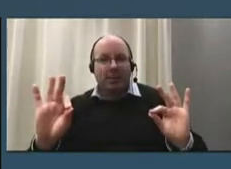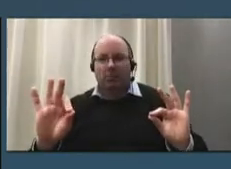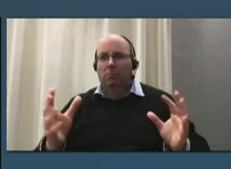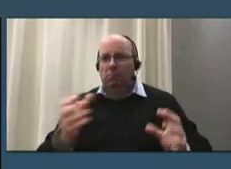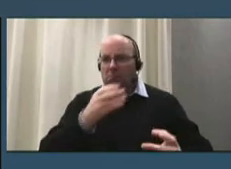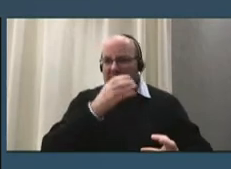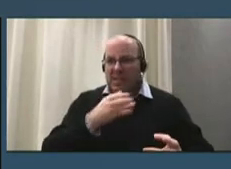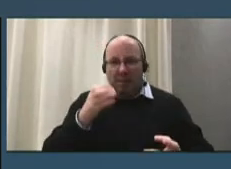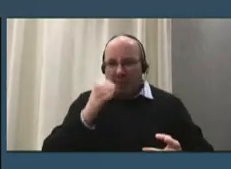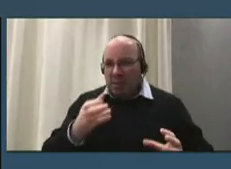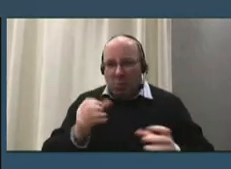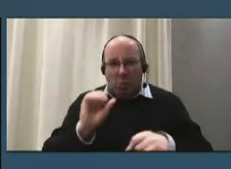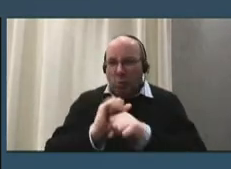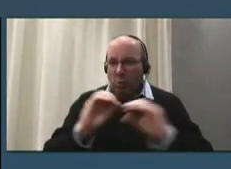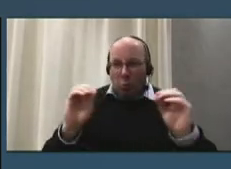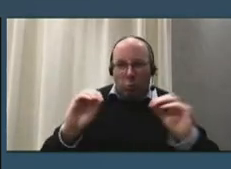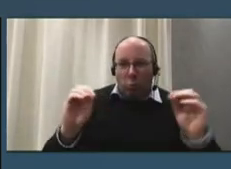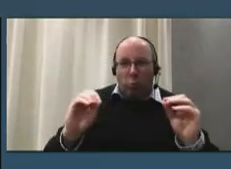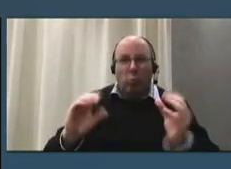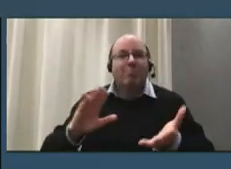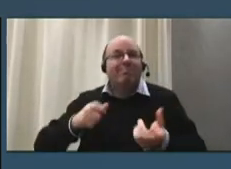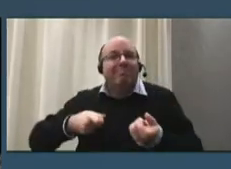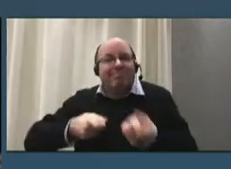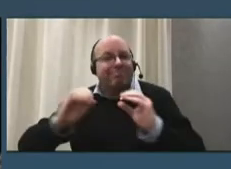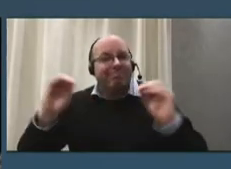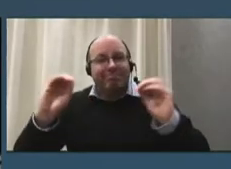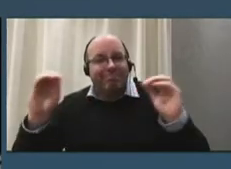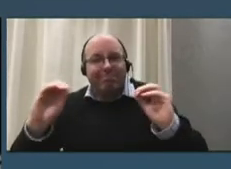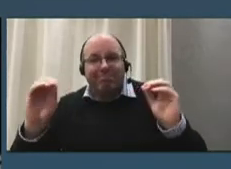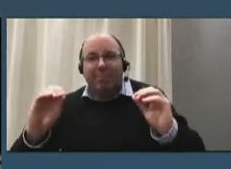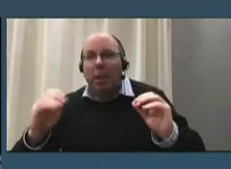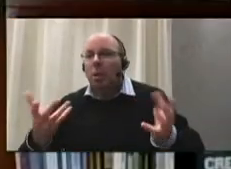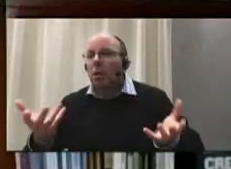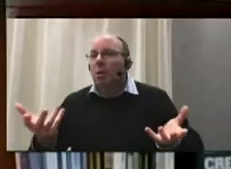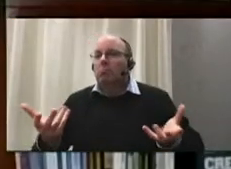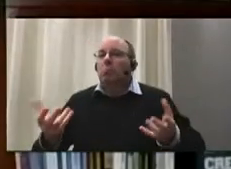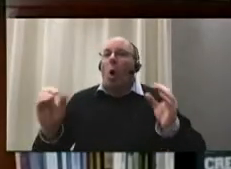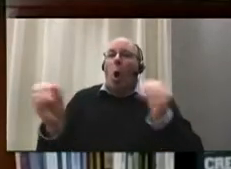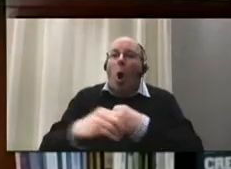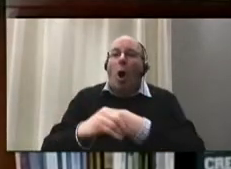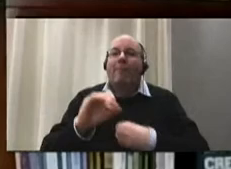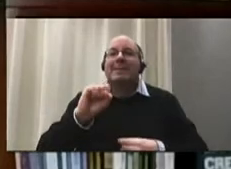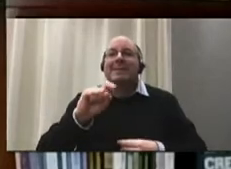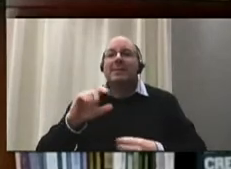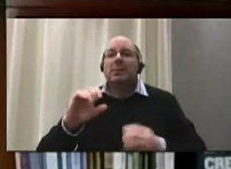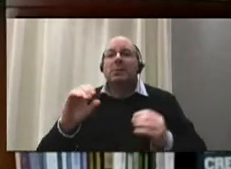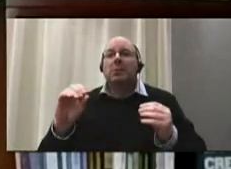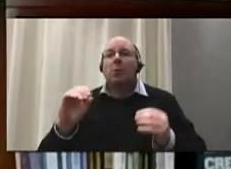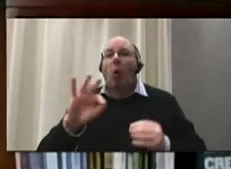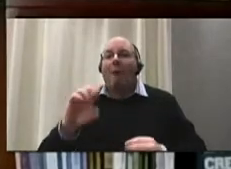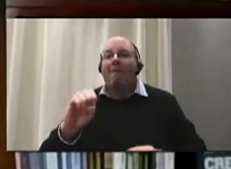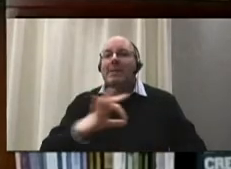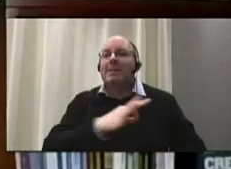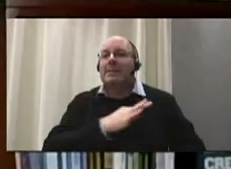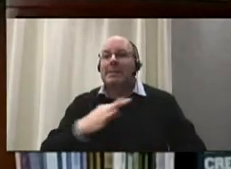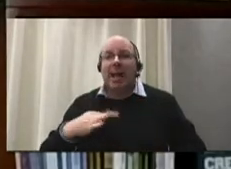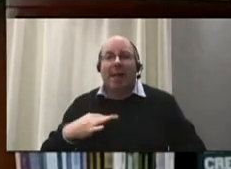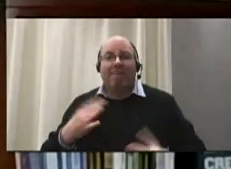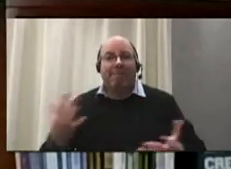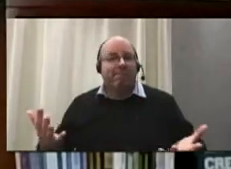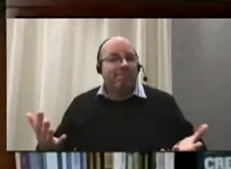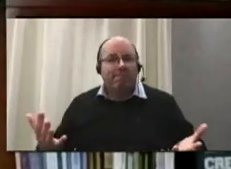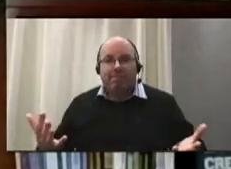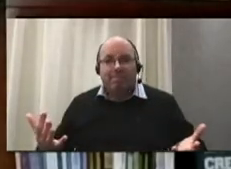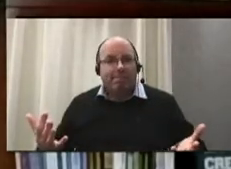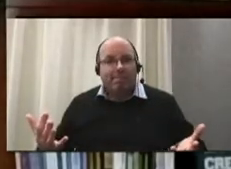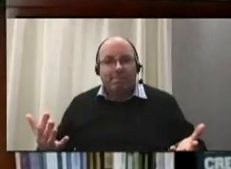is no office staff, the school cannot function. And so it just speaks to why the element of a school depends on so many